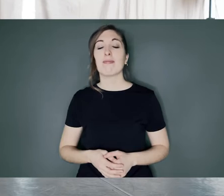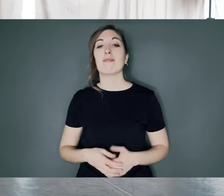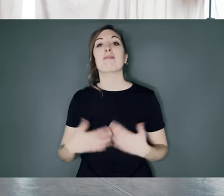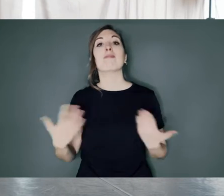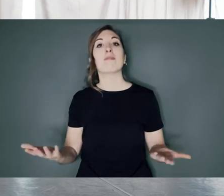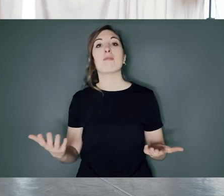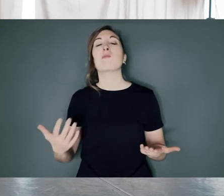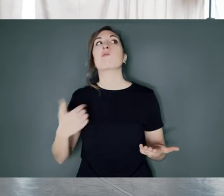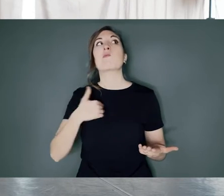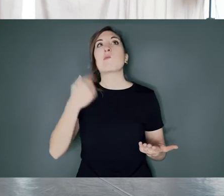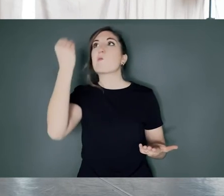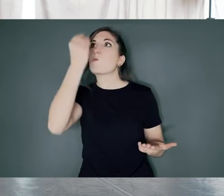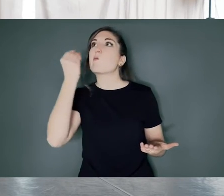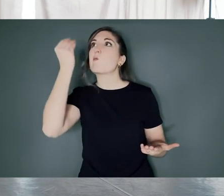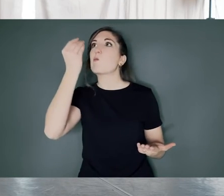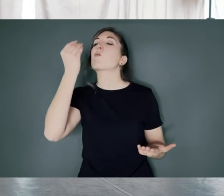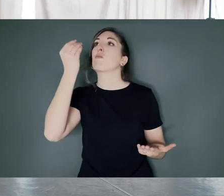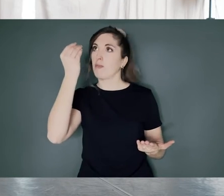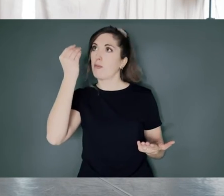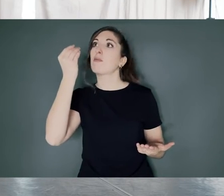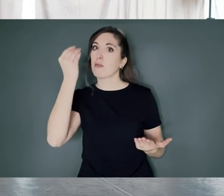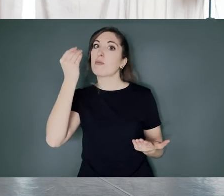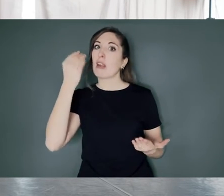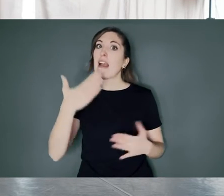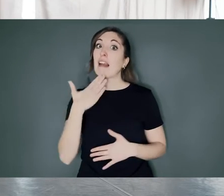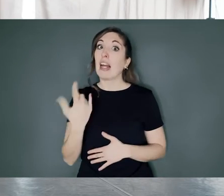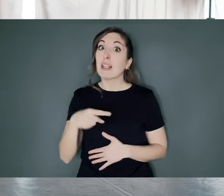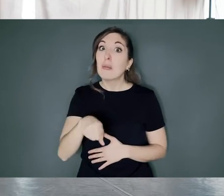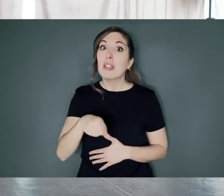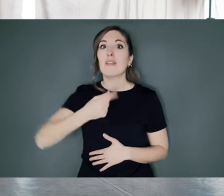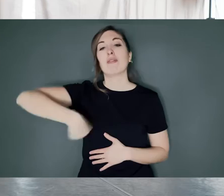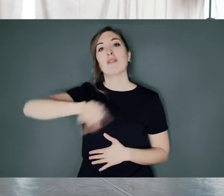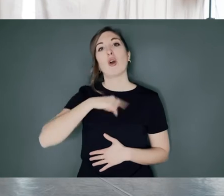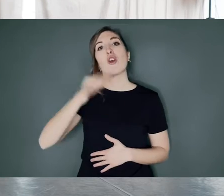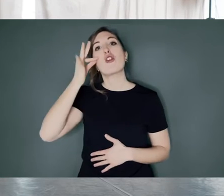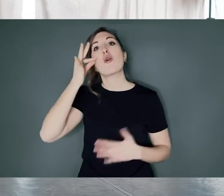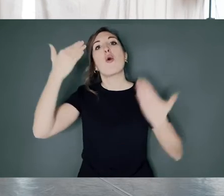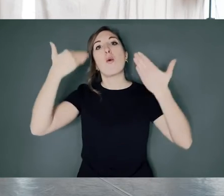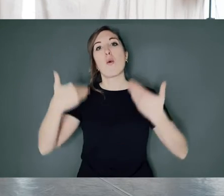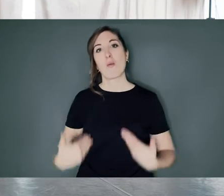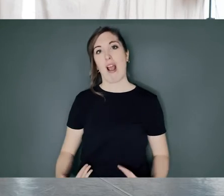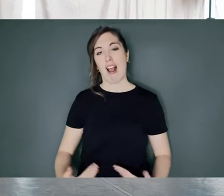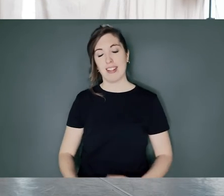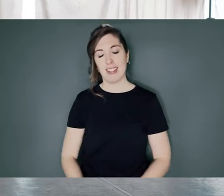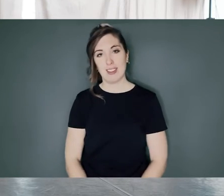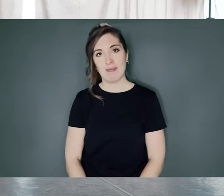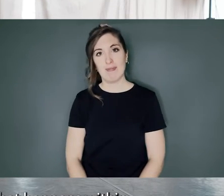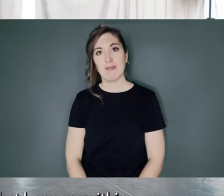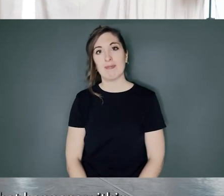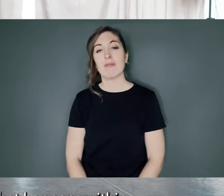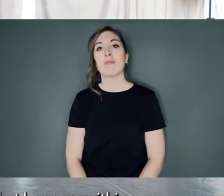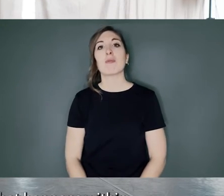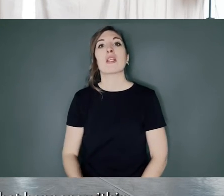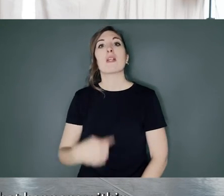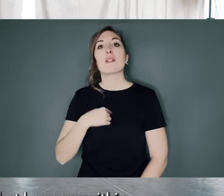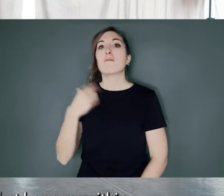by formal language. And I think that is what makes us human.